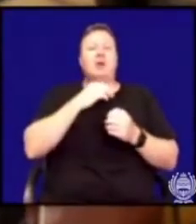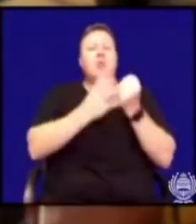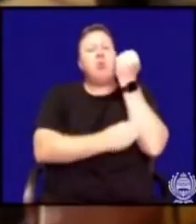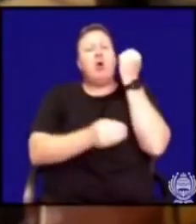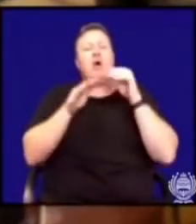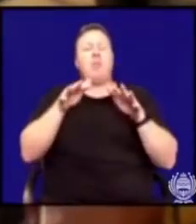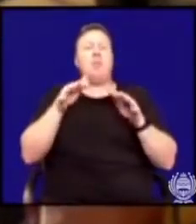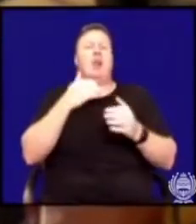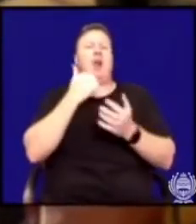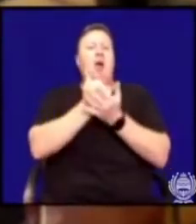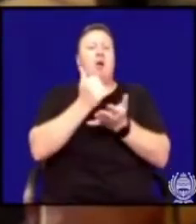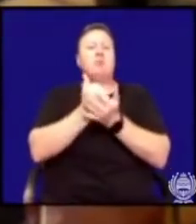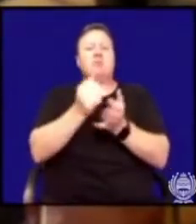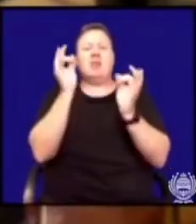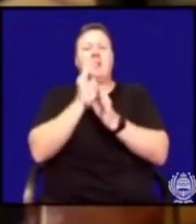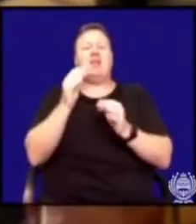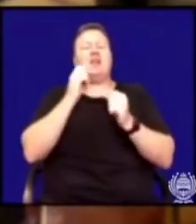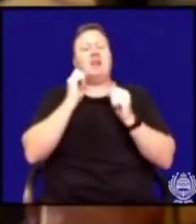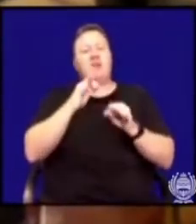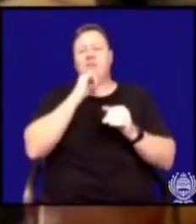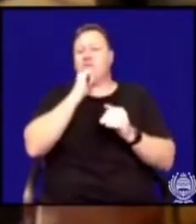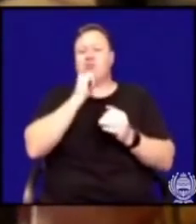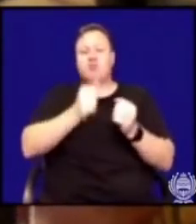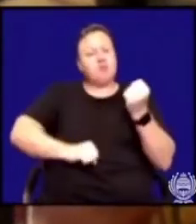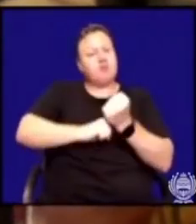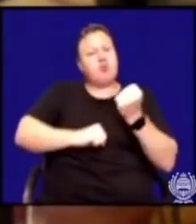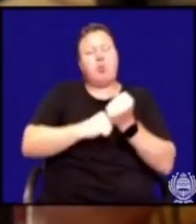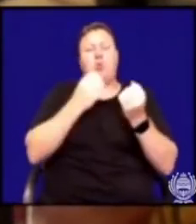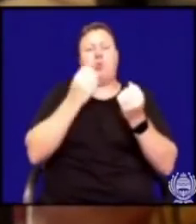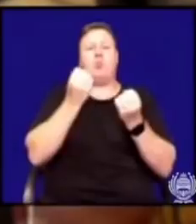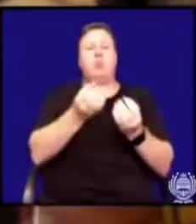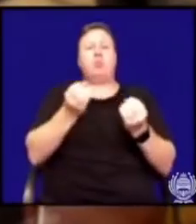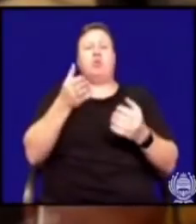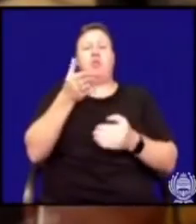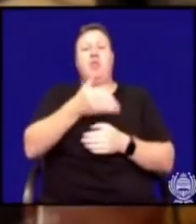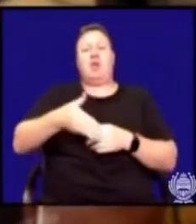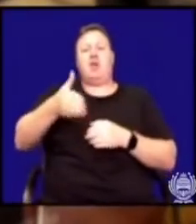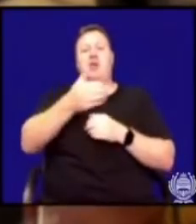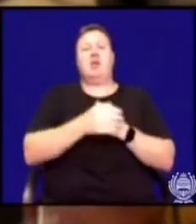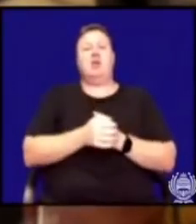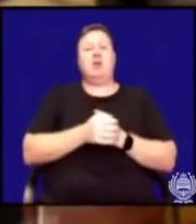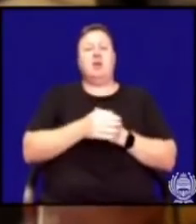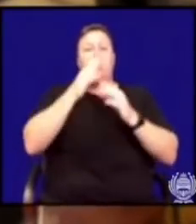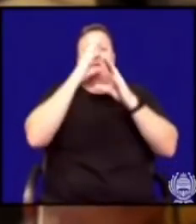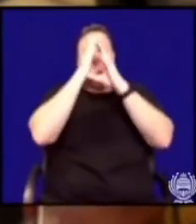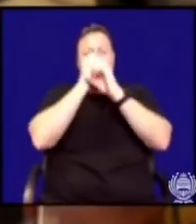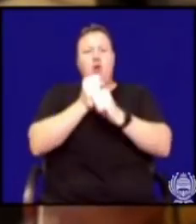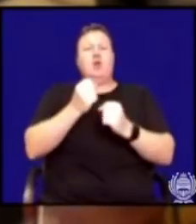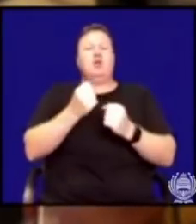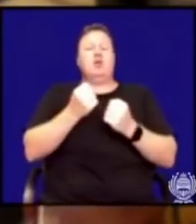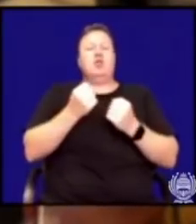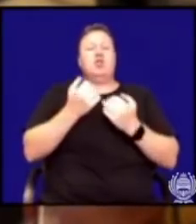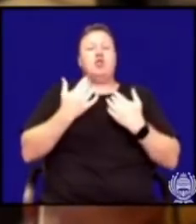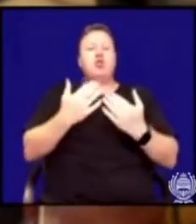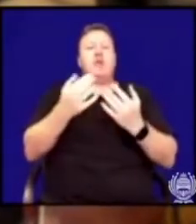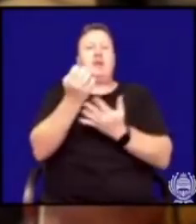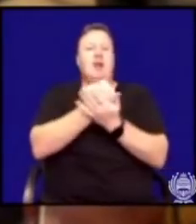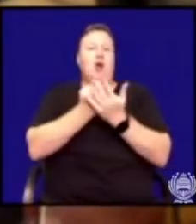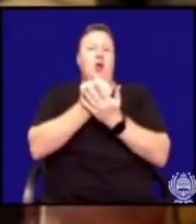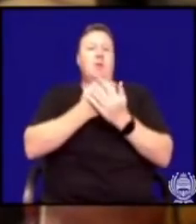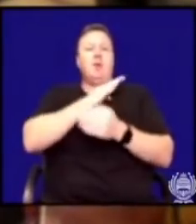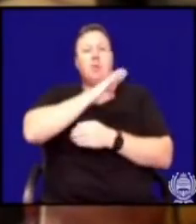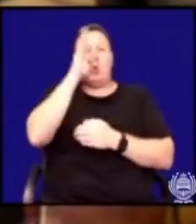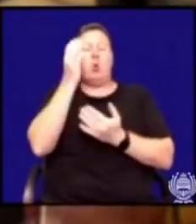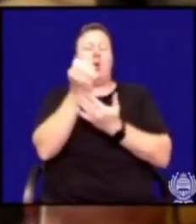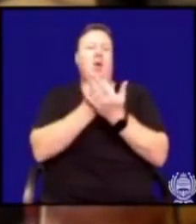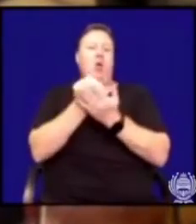misstep. The DA has long called for a focus for the green economy and the blue economy, which are future sectors that have